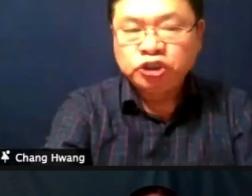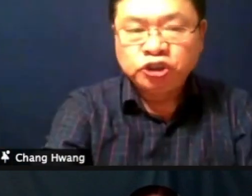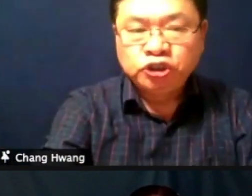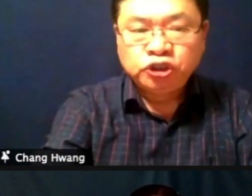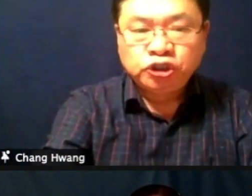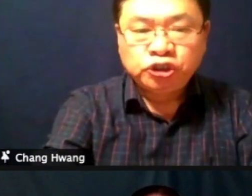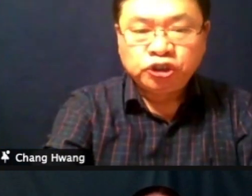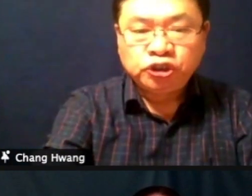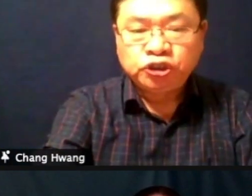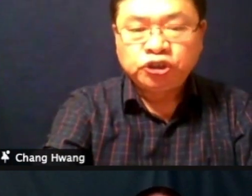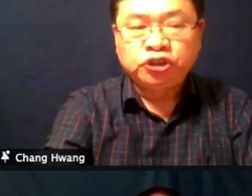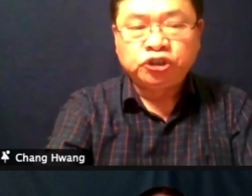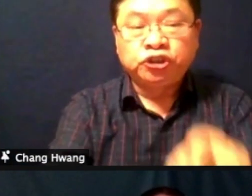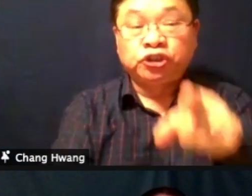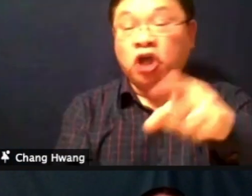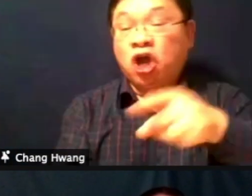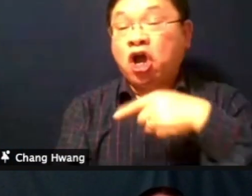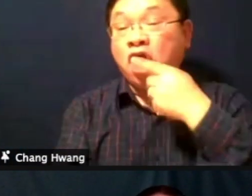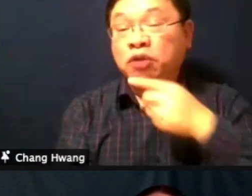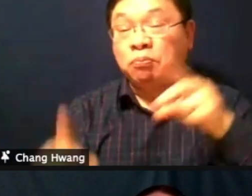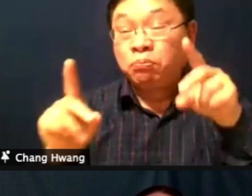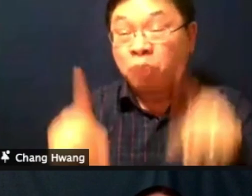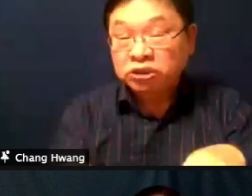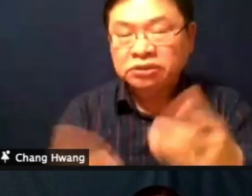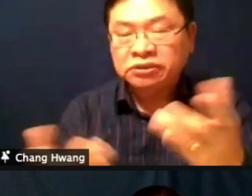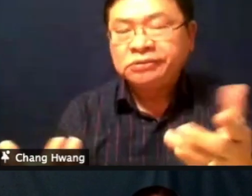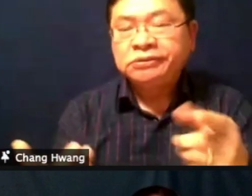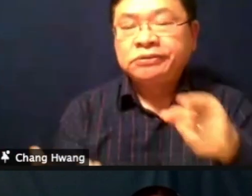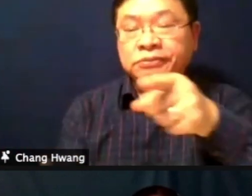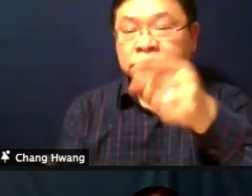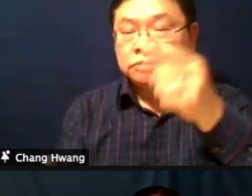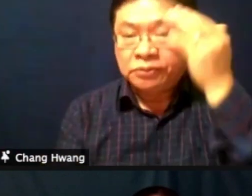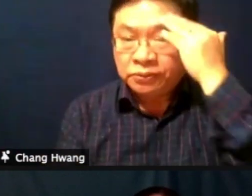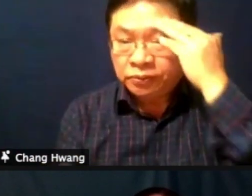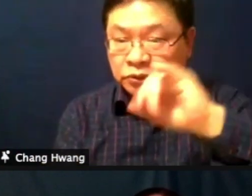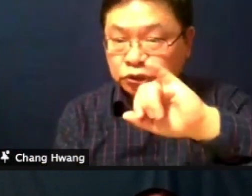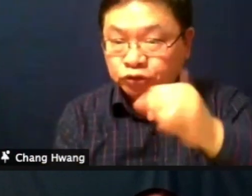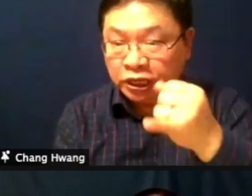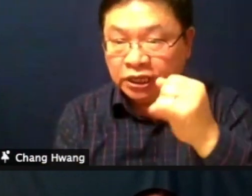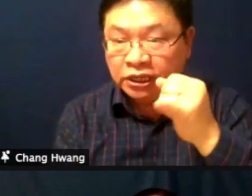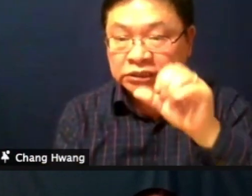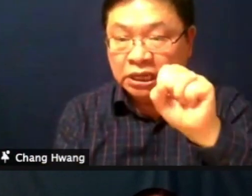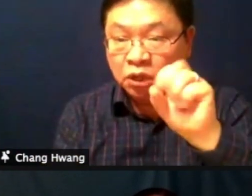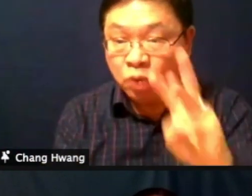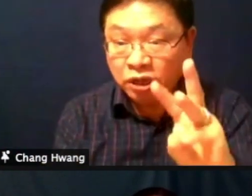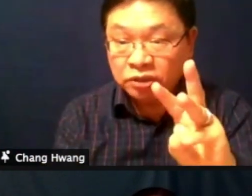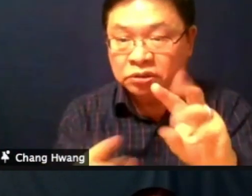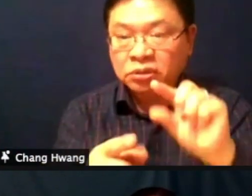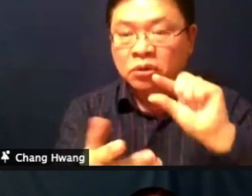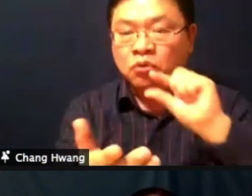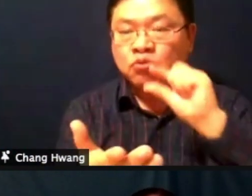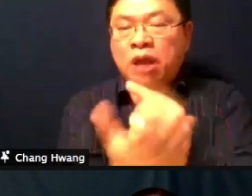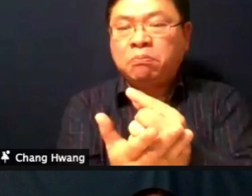In 1928, the class focused primarily on hearing students. And